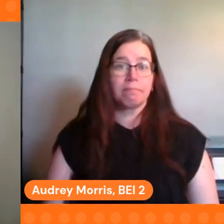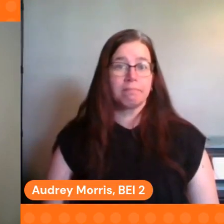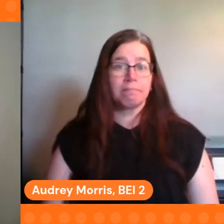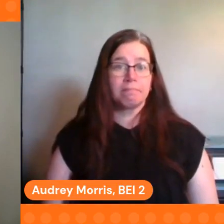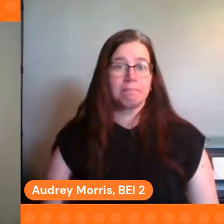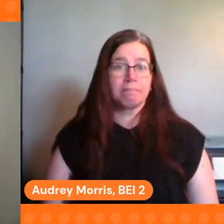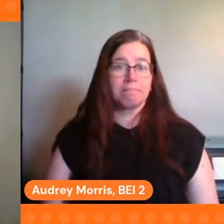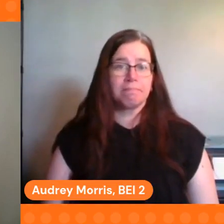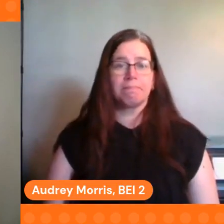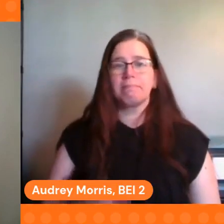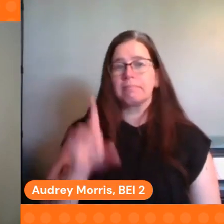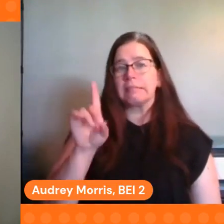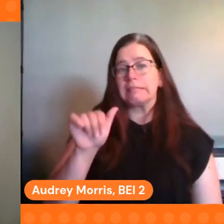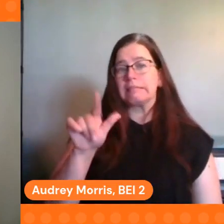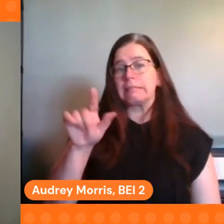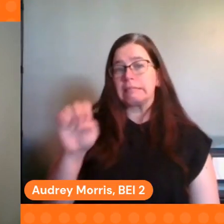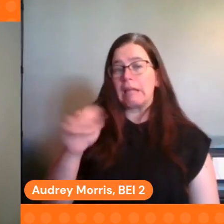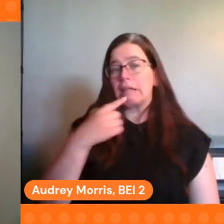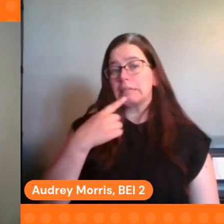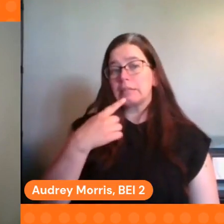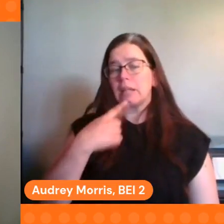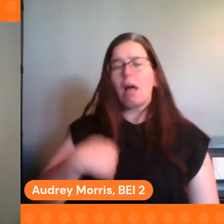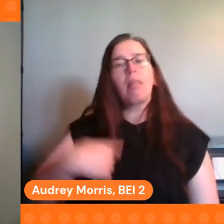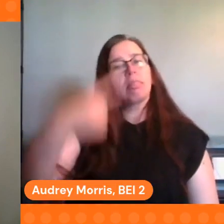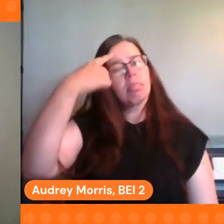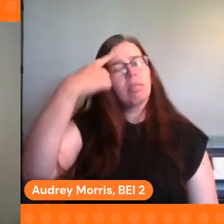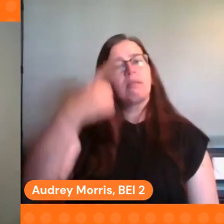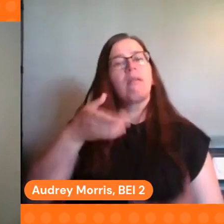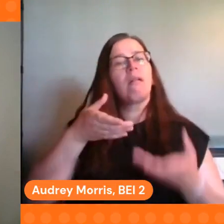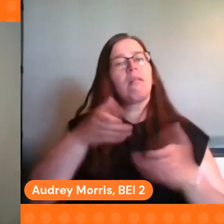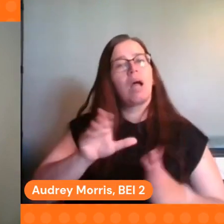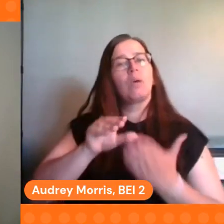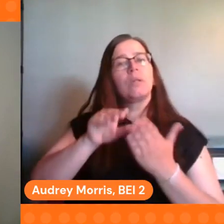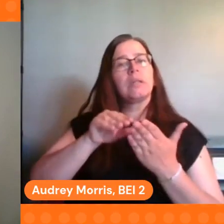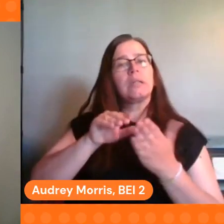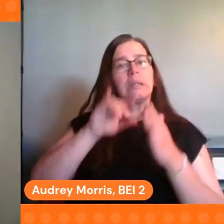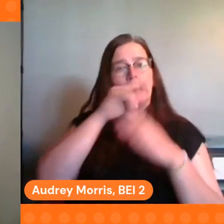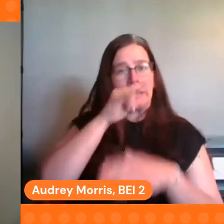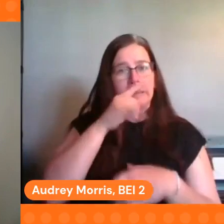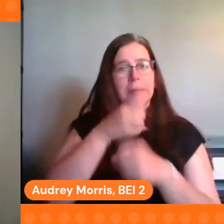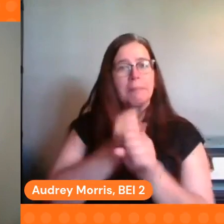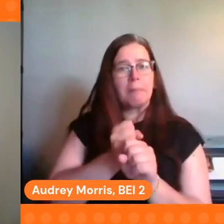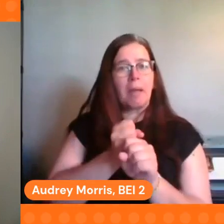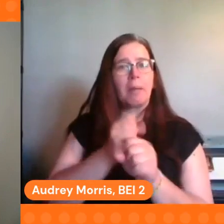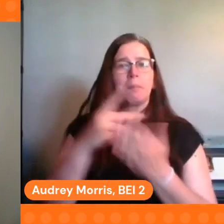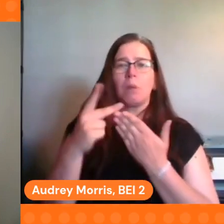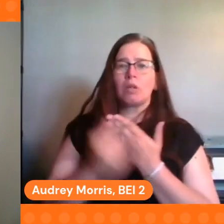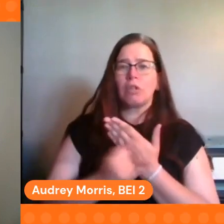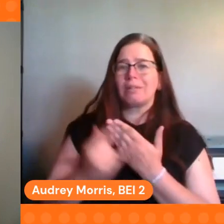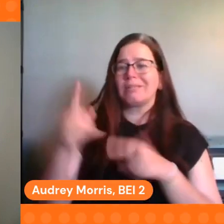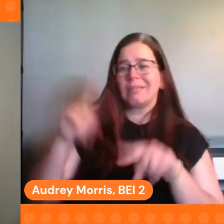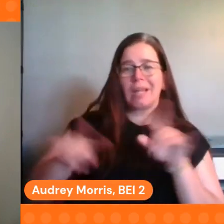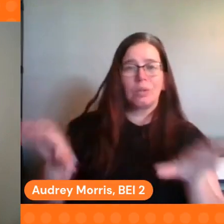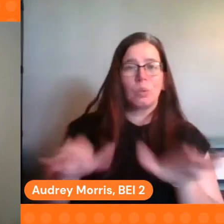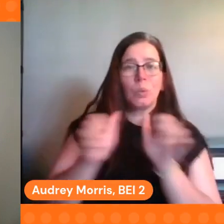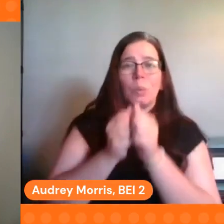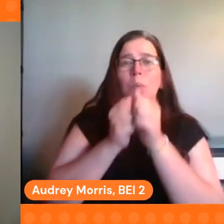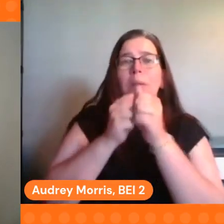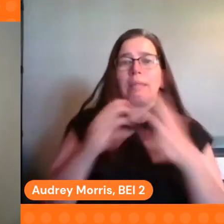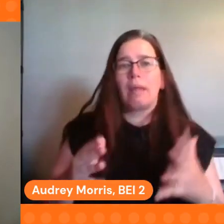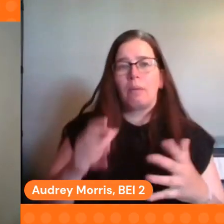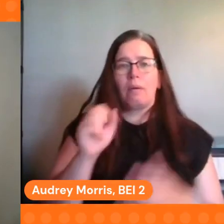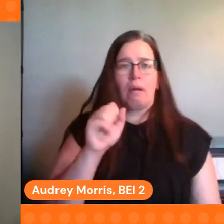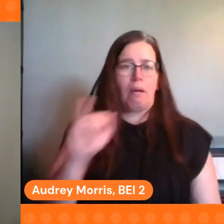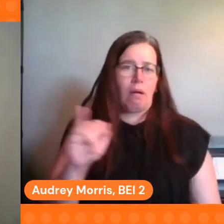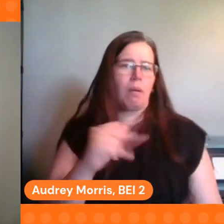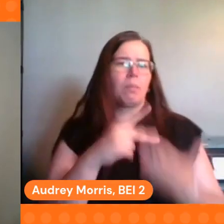I think from my side, it's about enabling kids to make projects that they couldn't do without AI. Projects that would be